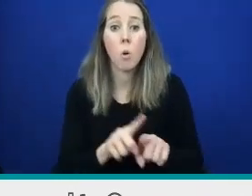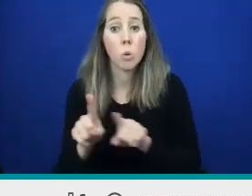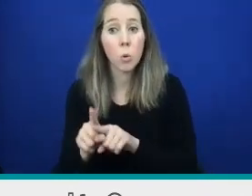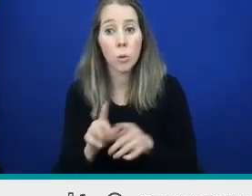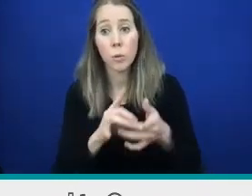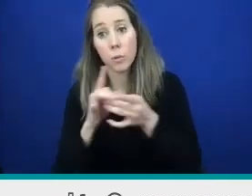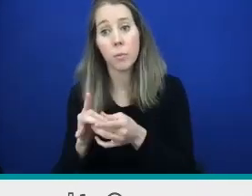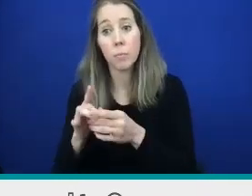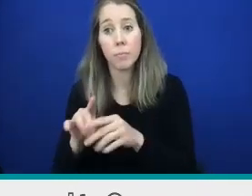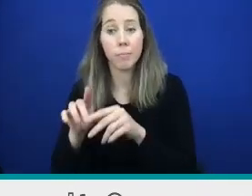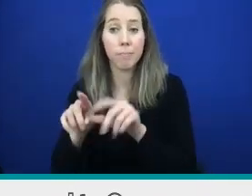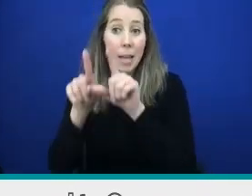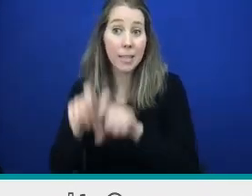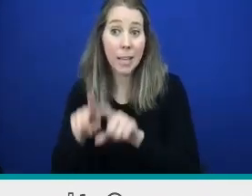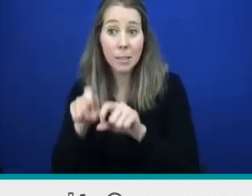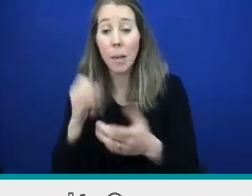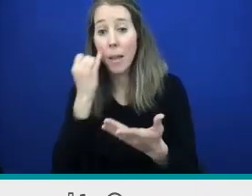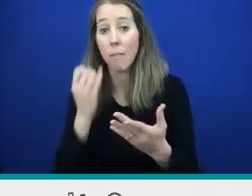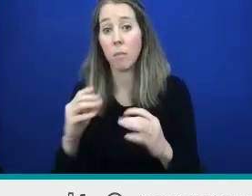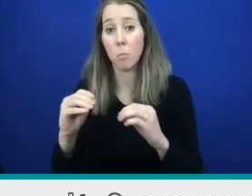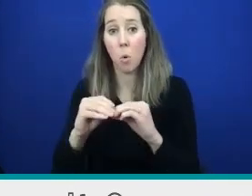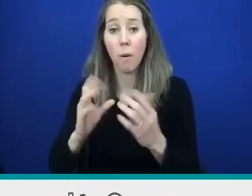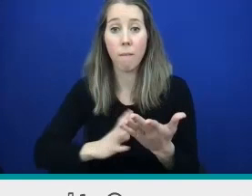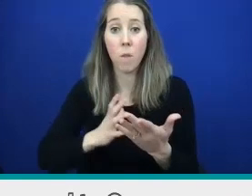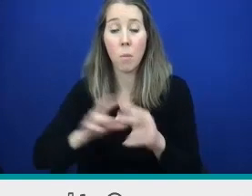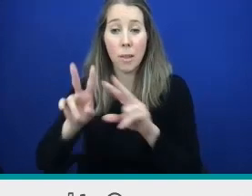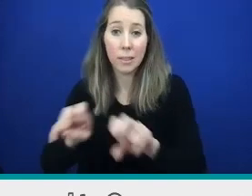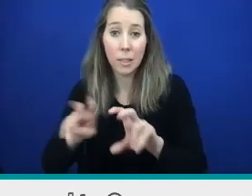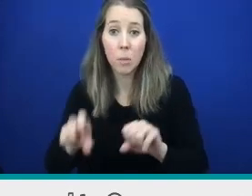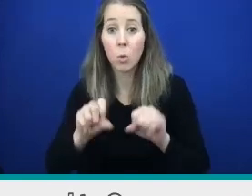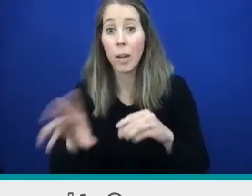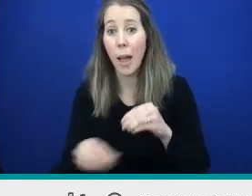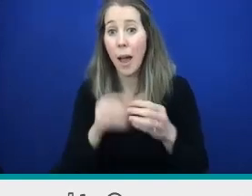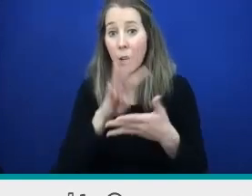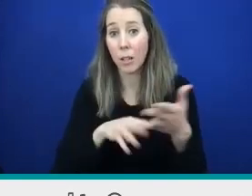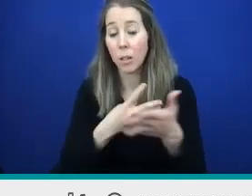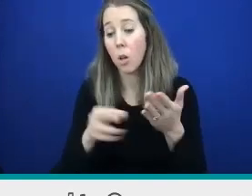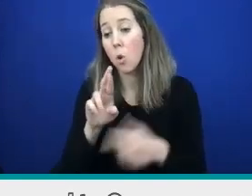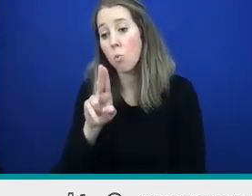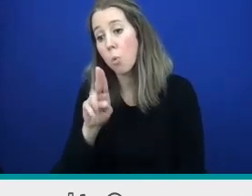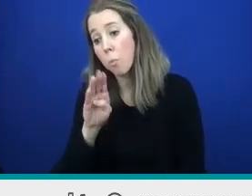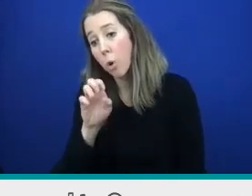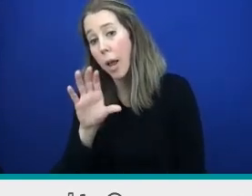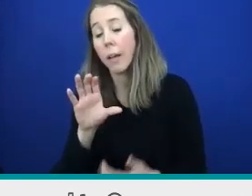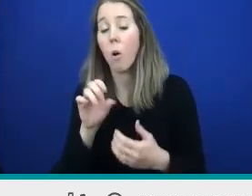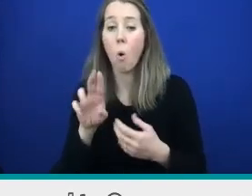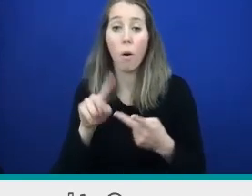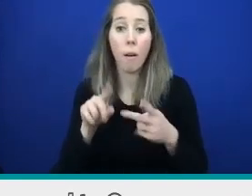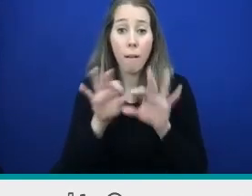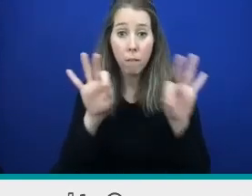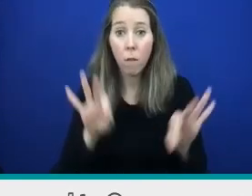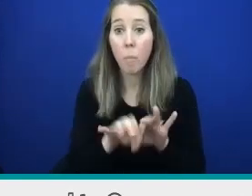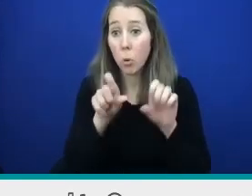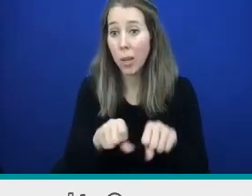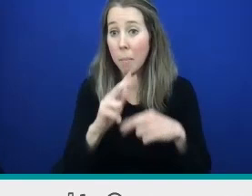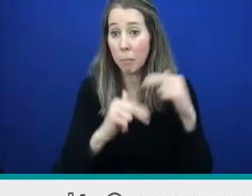if this is more of a formal assessment, you do have the ability to put in a rubric or a form. If it is a rubric, obviously you can build these out.